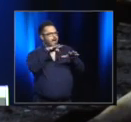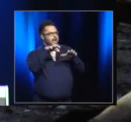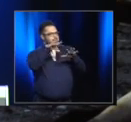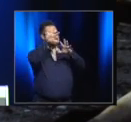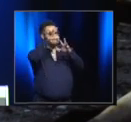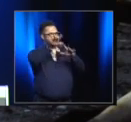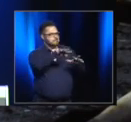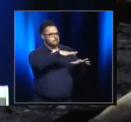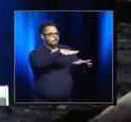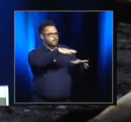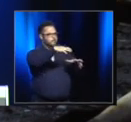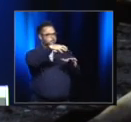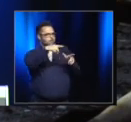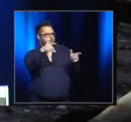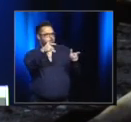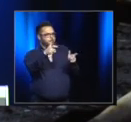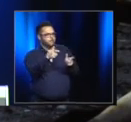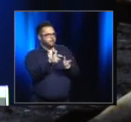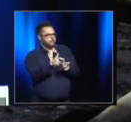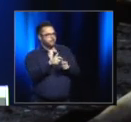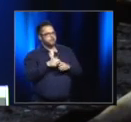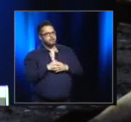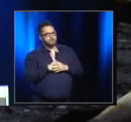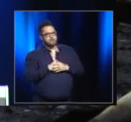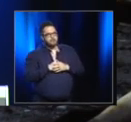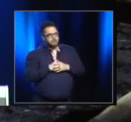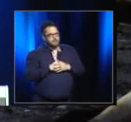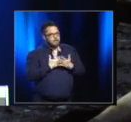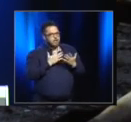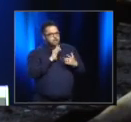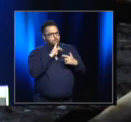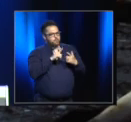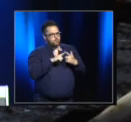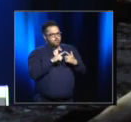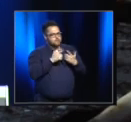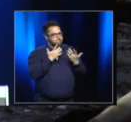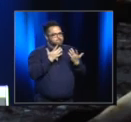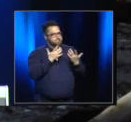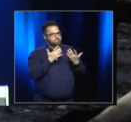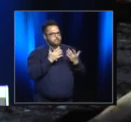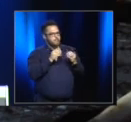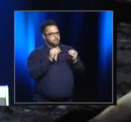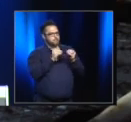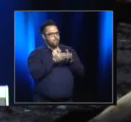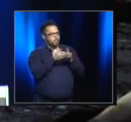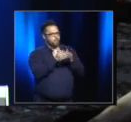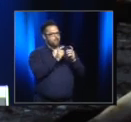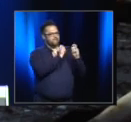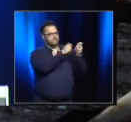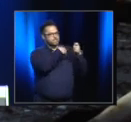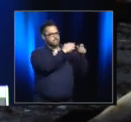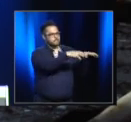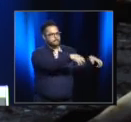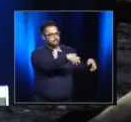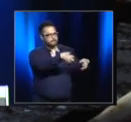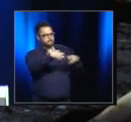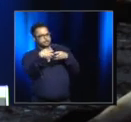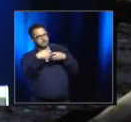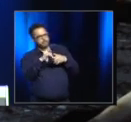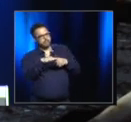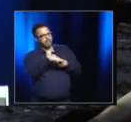places. But also there are increasing concerns about fisheries in the Southern Ocean. And